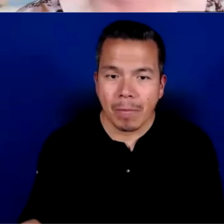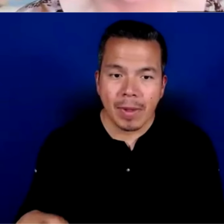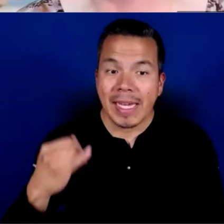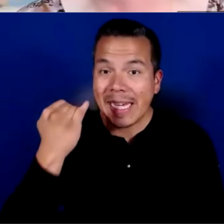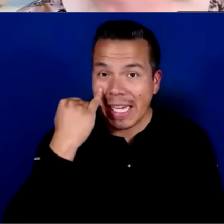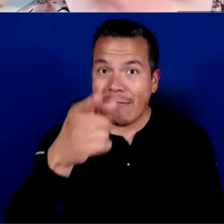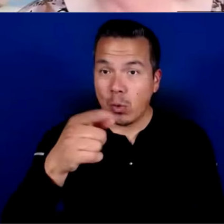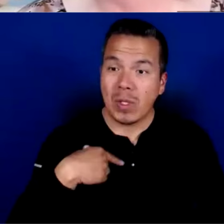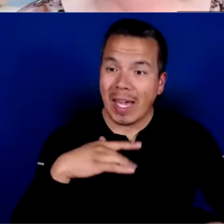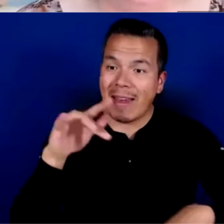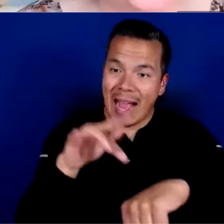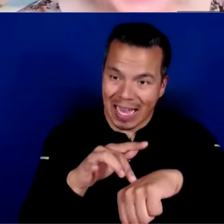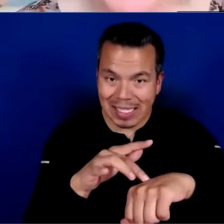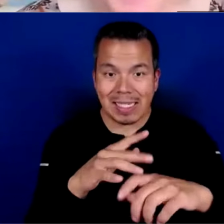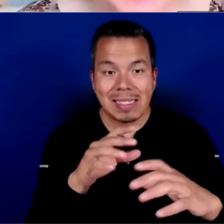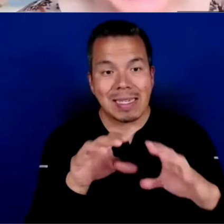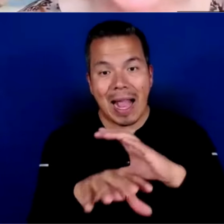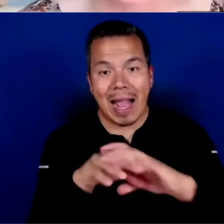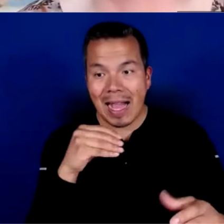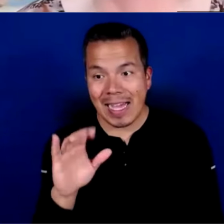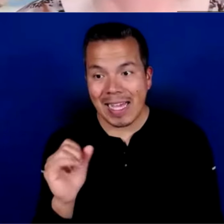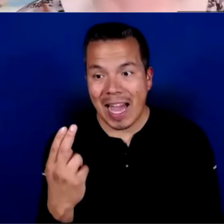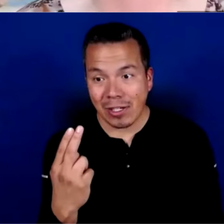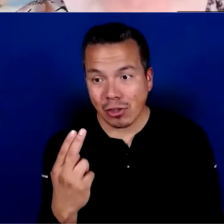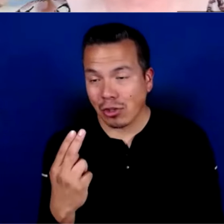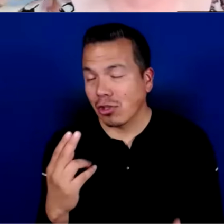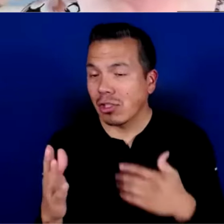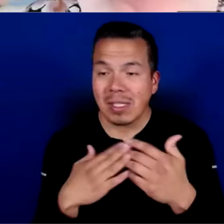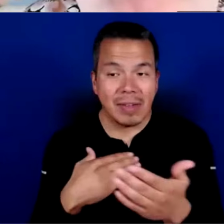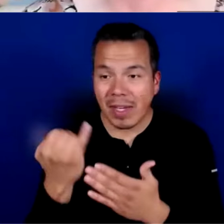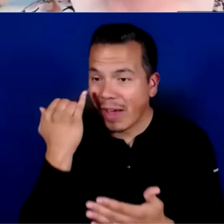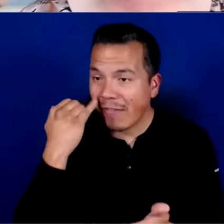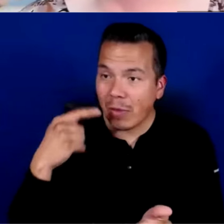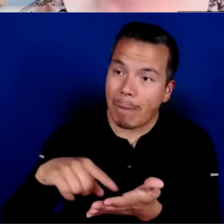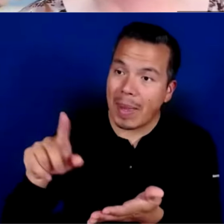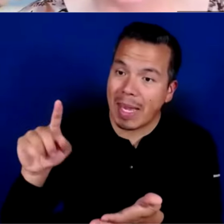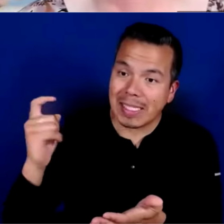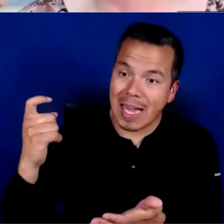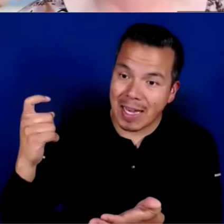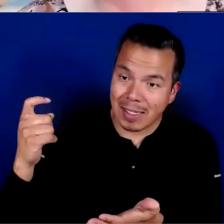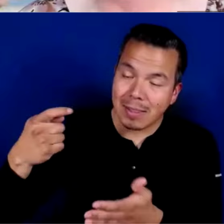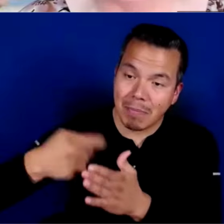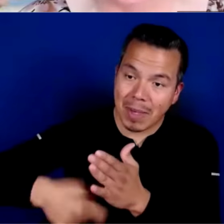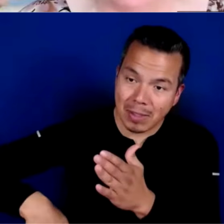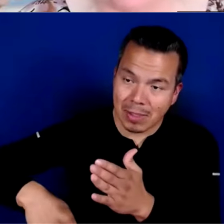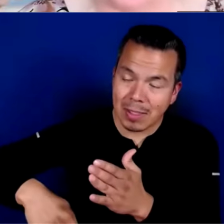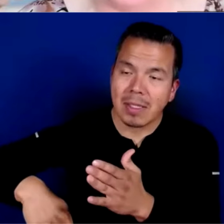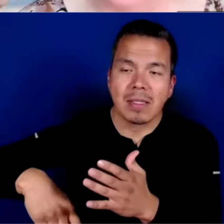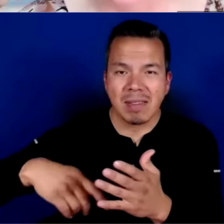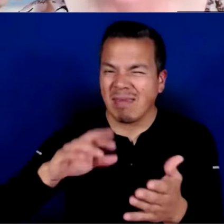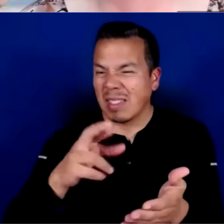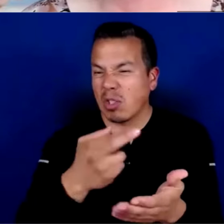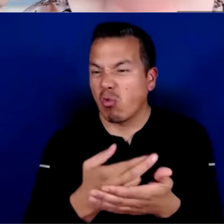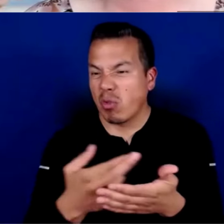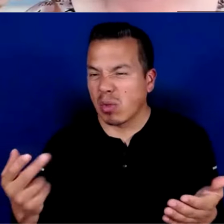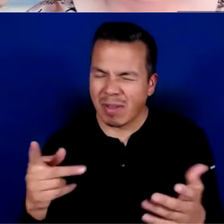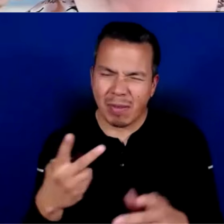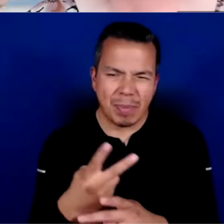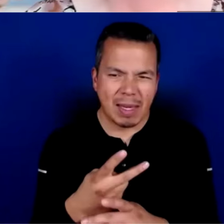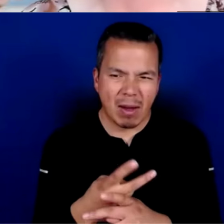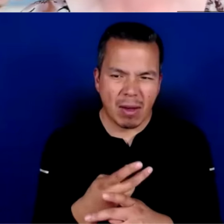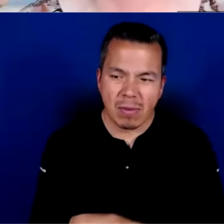access and cash out, even if you'd have to pay tax penalties, then it's a resource. So you have to be very careful. A lot